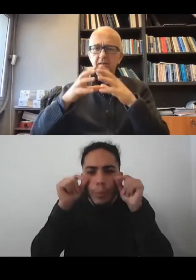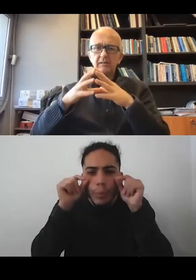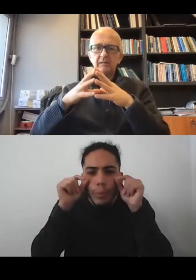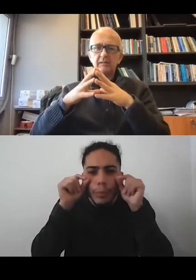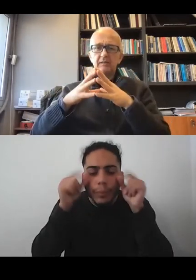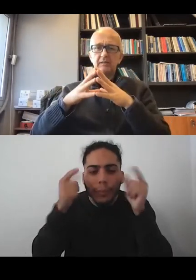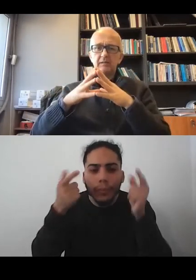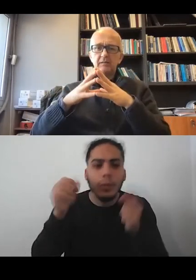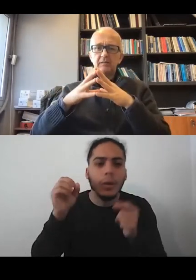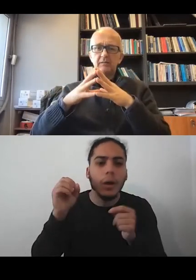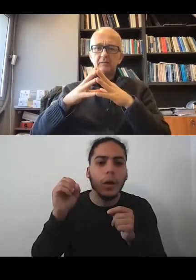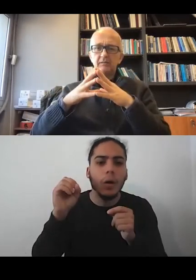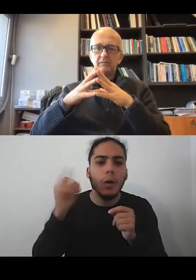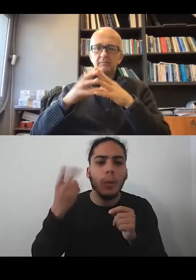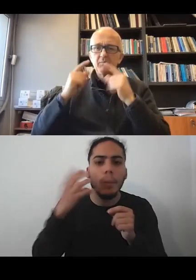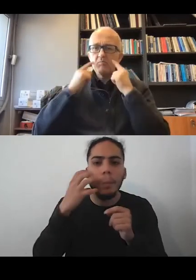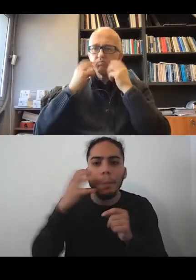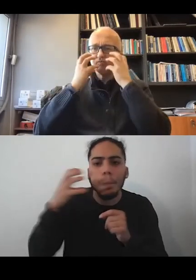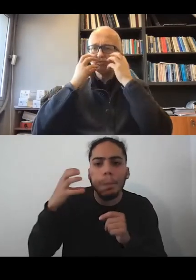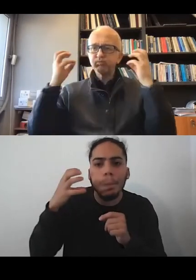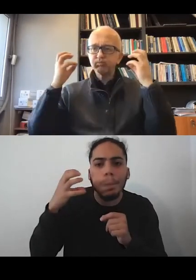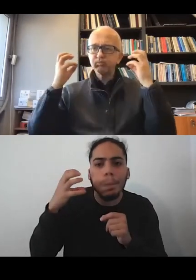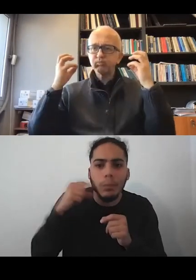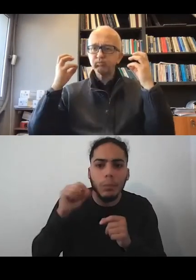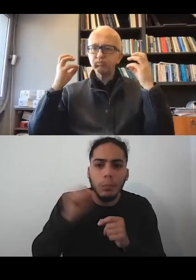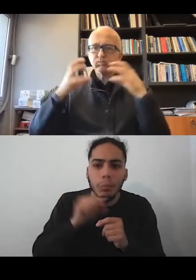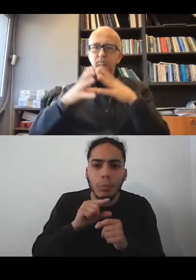and inflated cheeks.